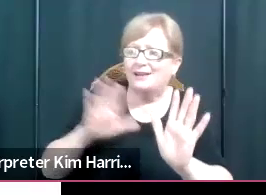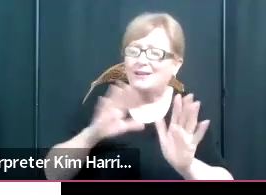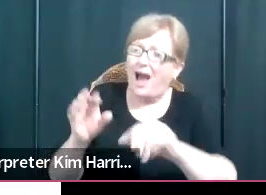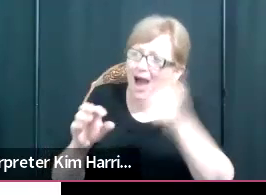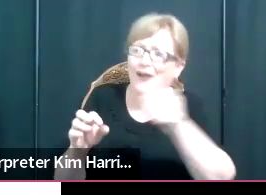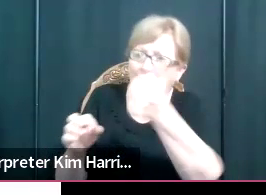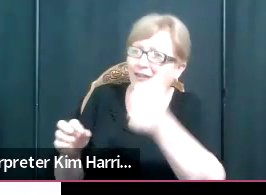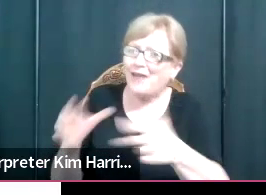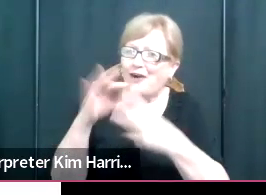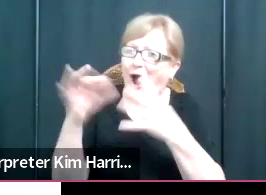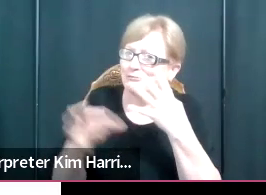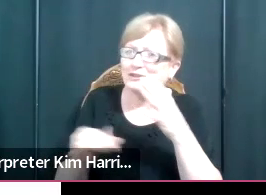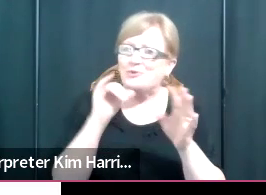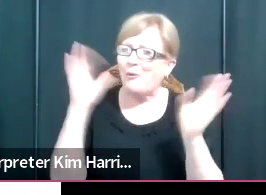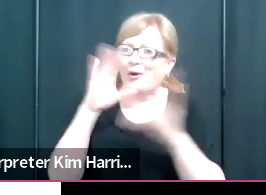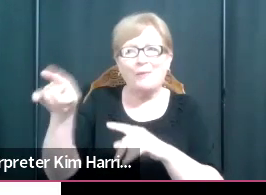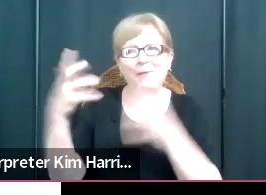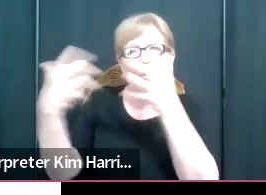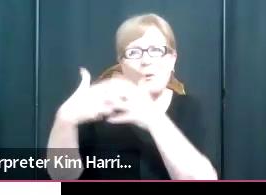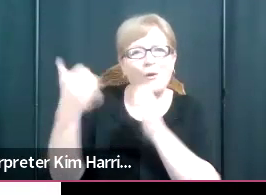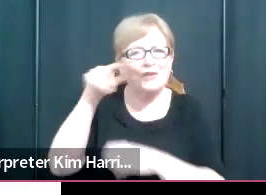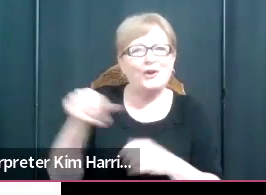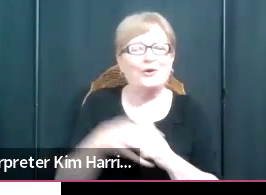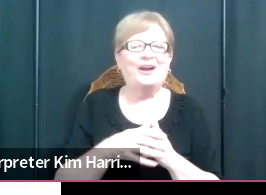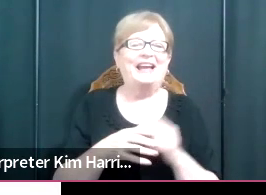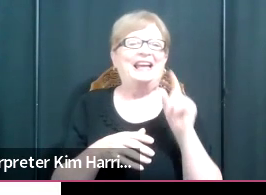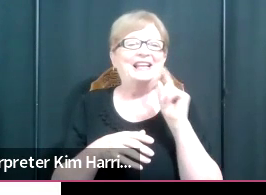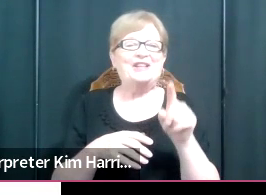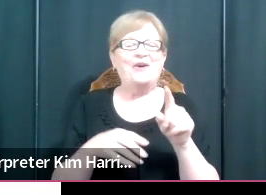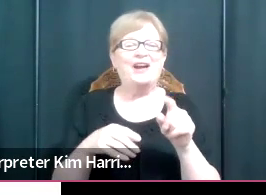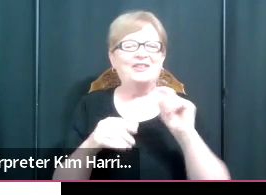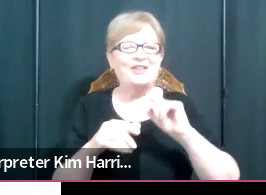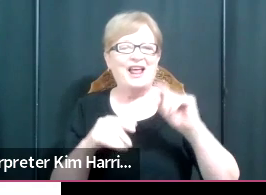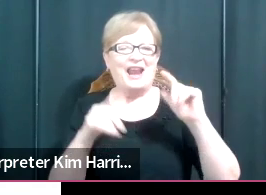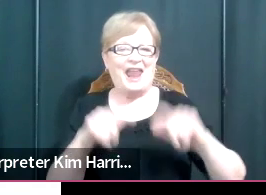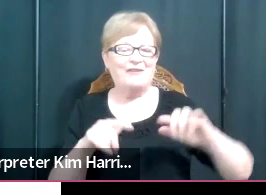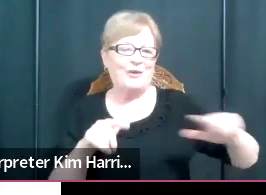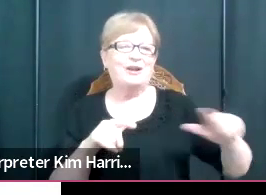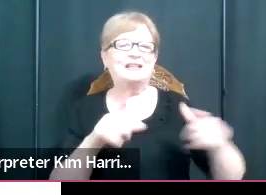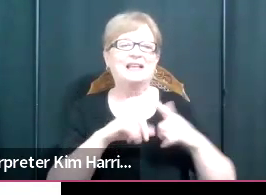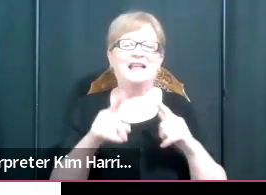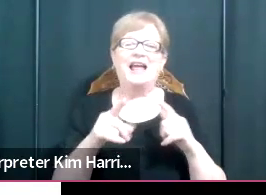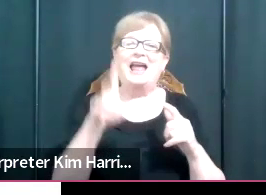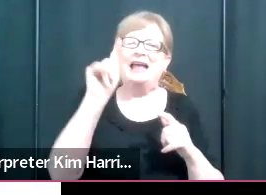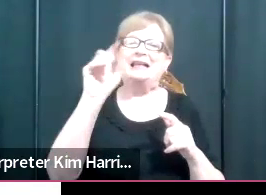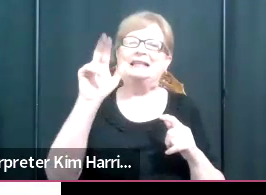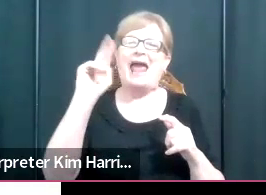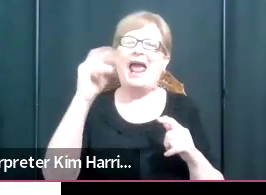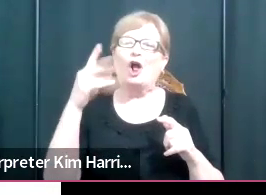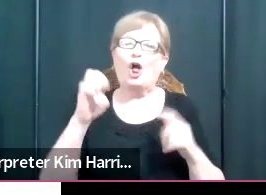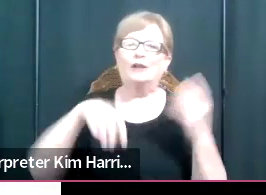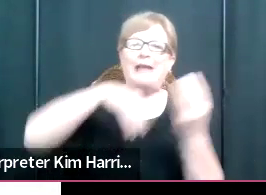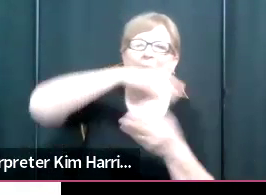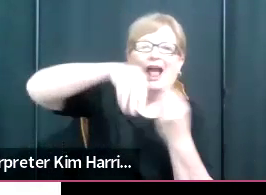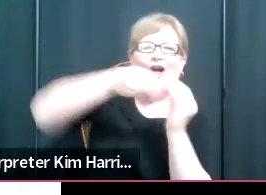we've got options that might work for you. Starting in the lower left-hand corner, we have a Tangle toy, which is kind